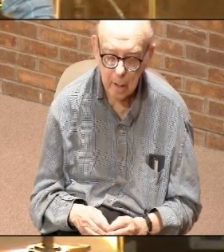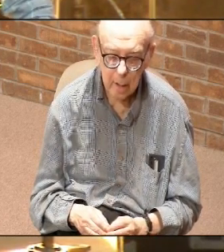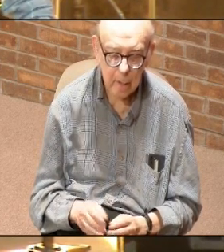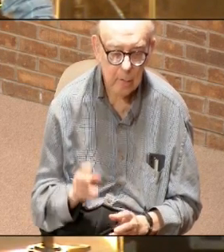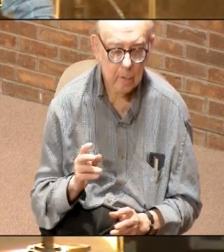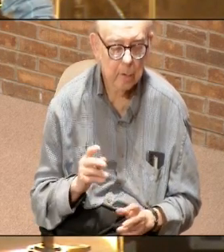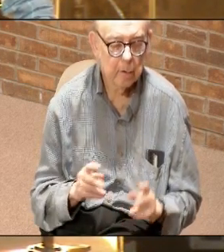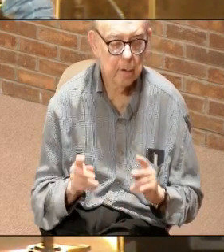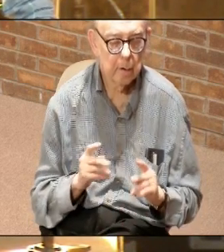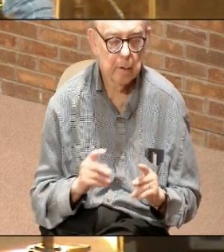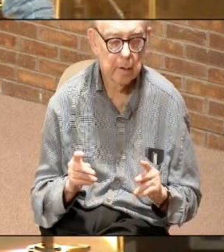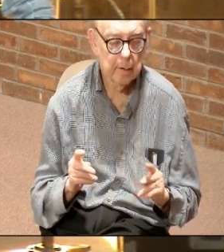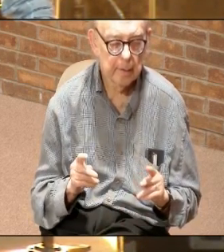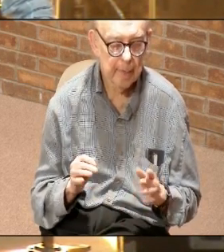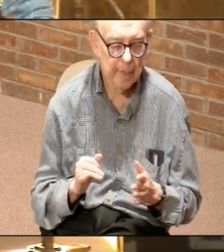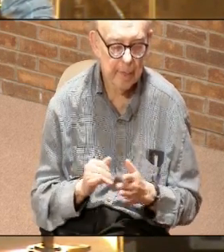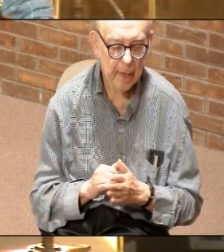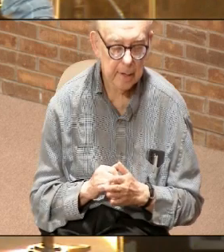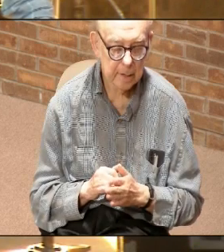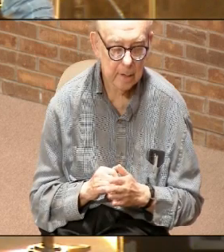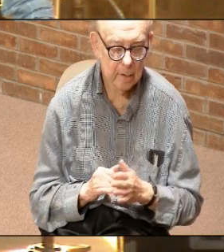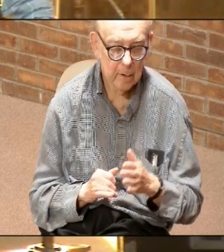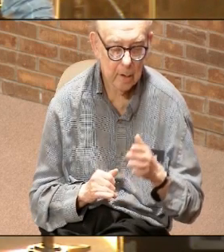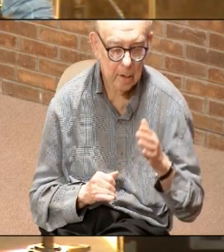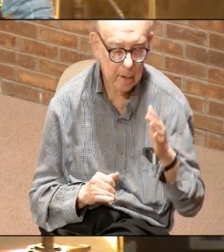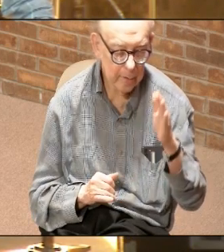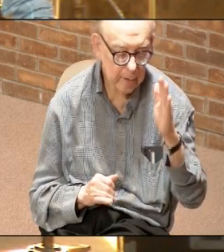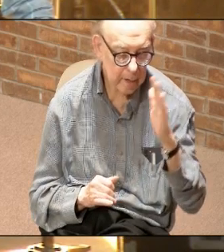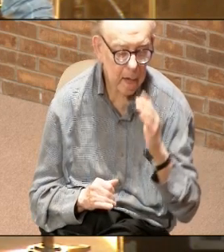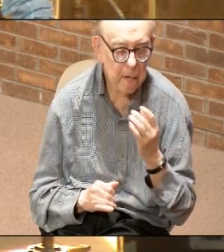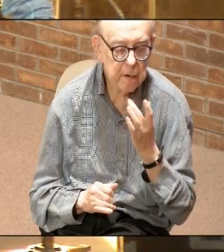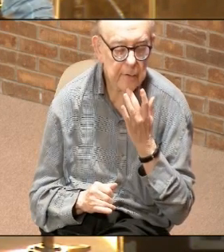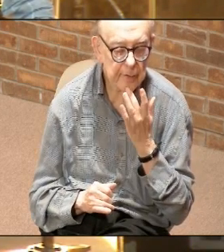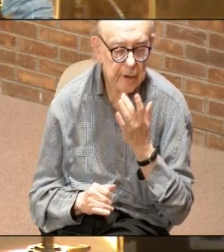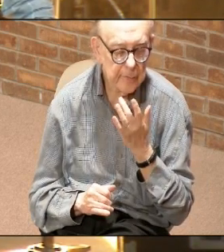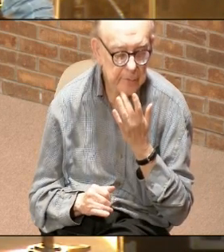To people that he favors.